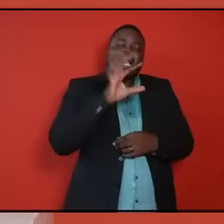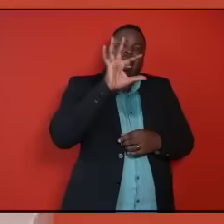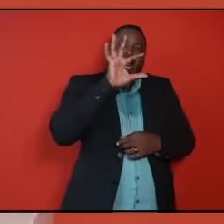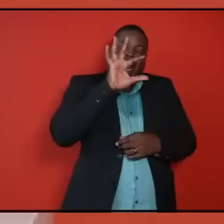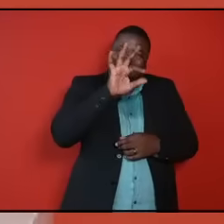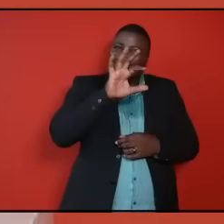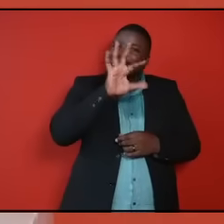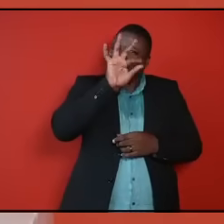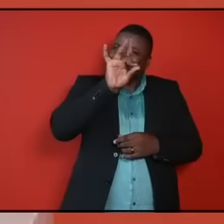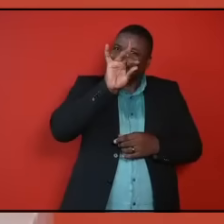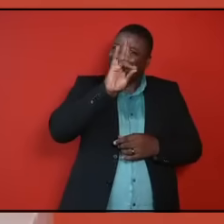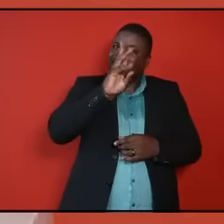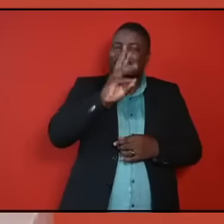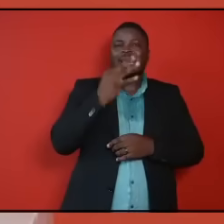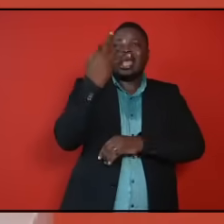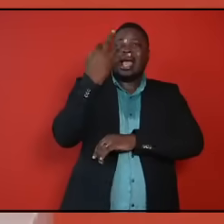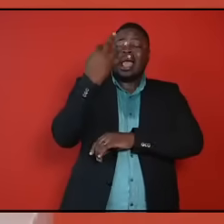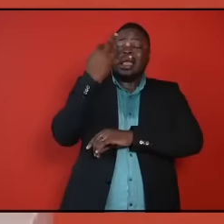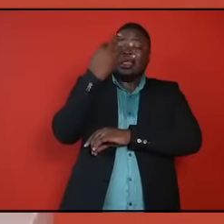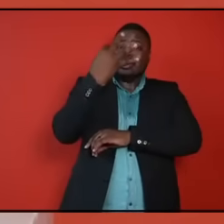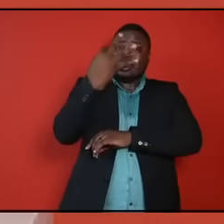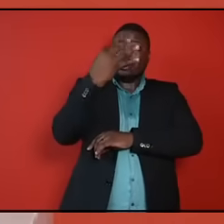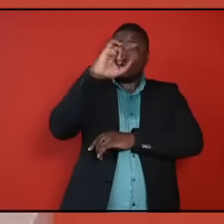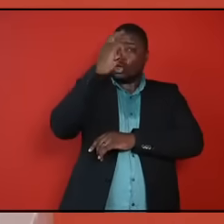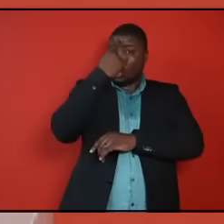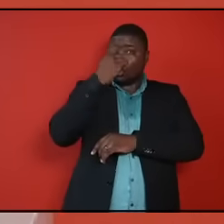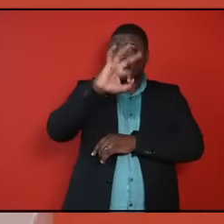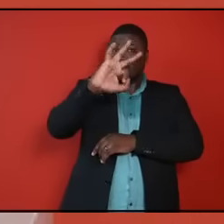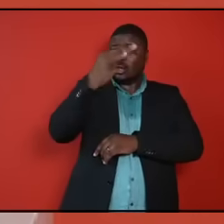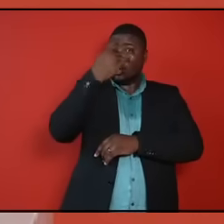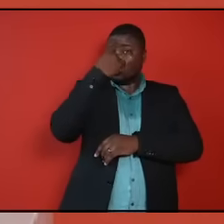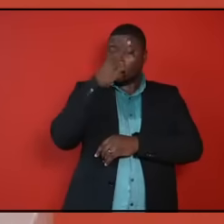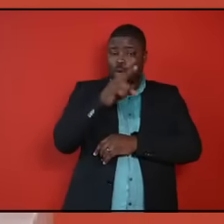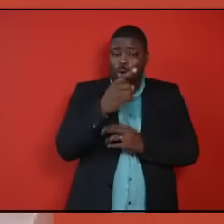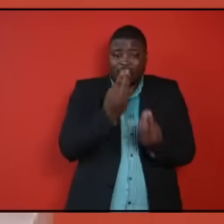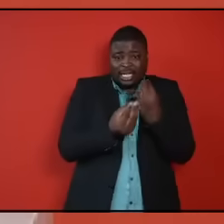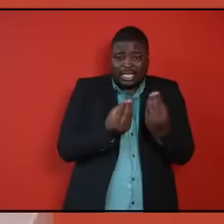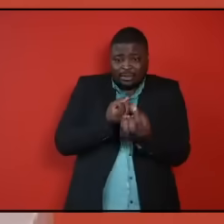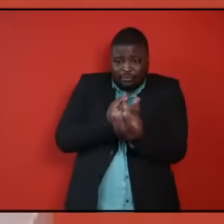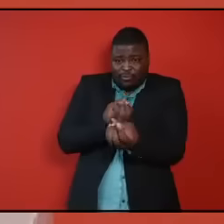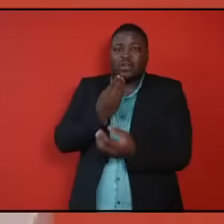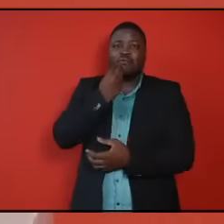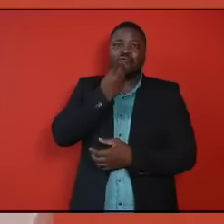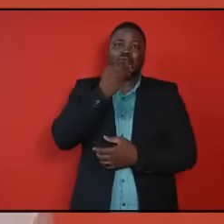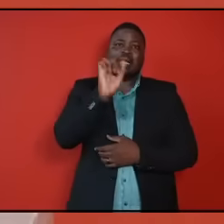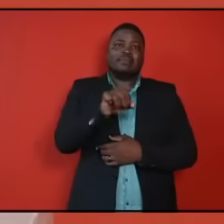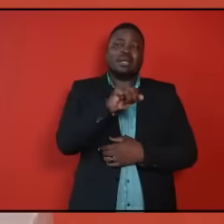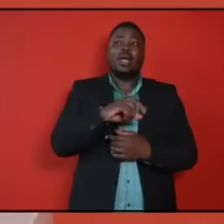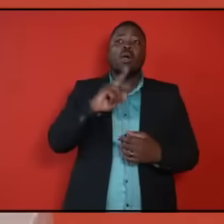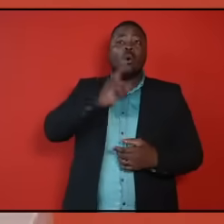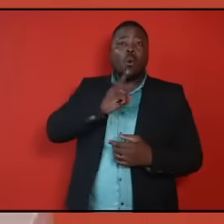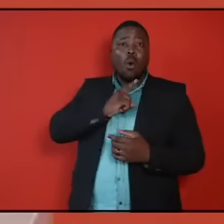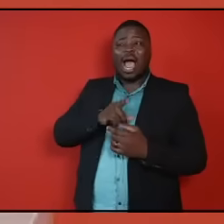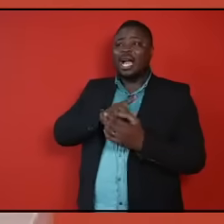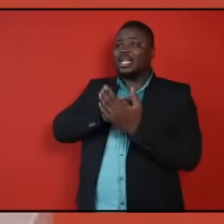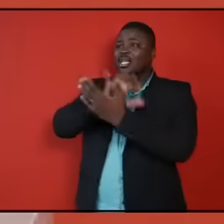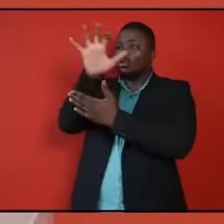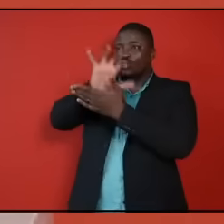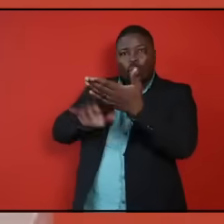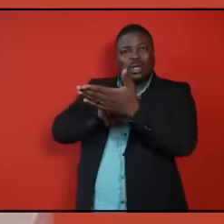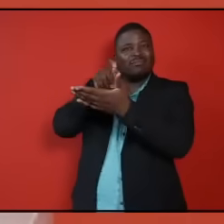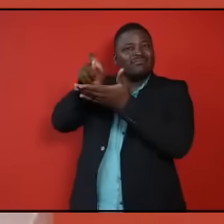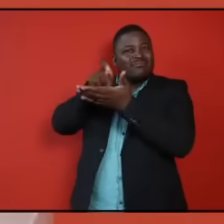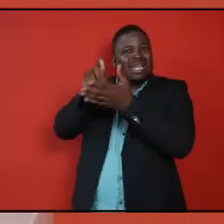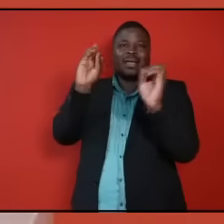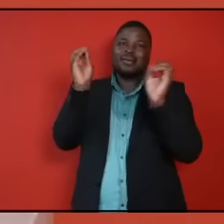o'clock. You know what is the story? None of you has ever written about it. None of you has ever